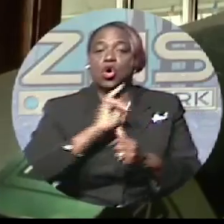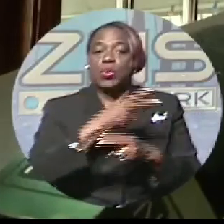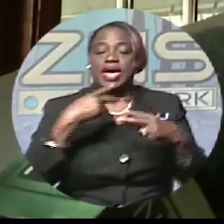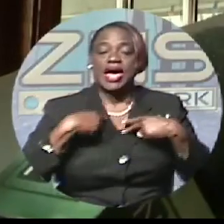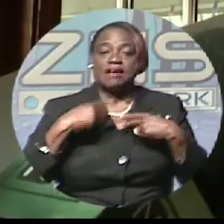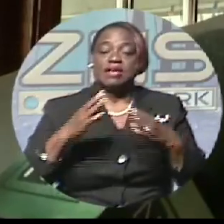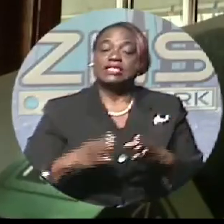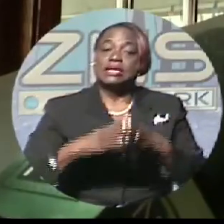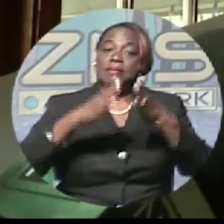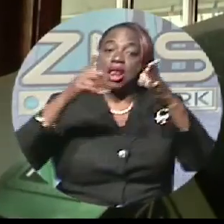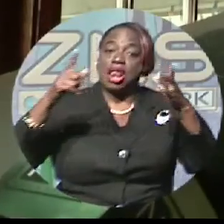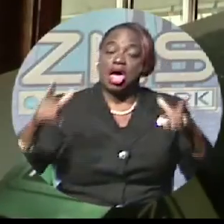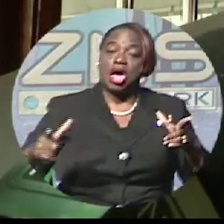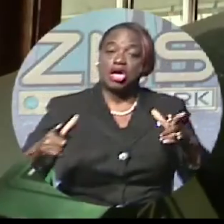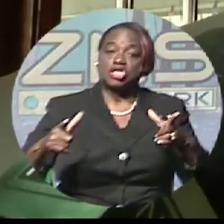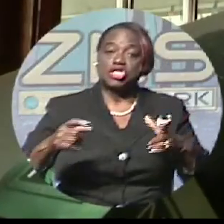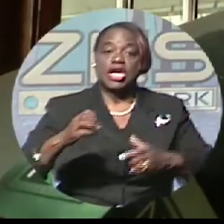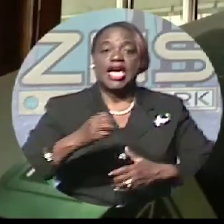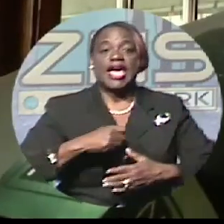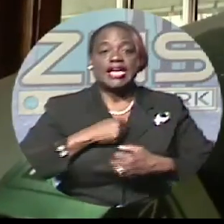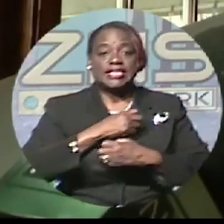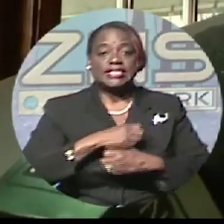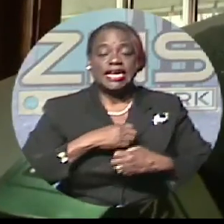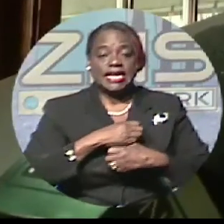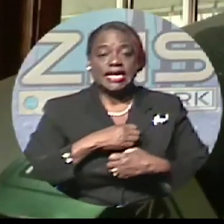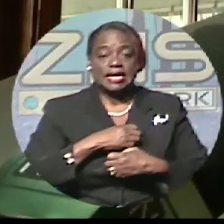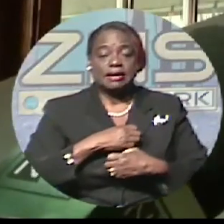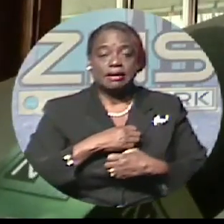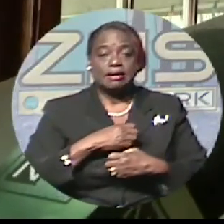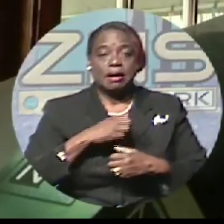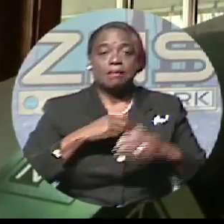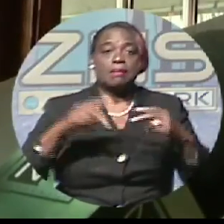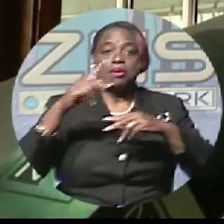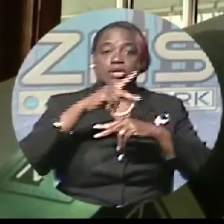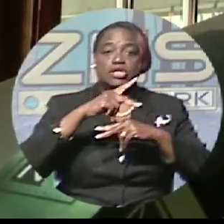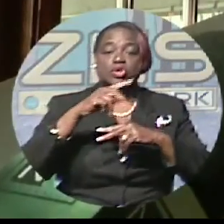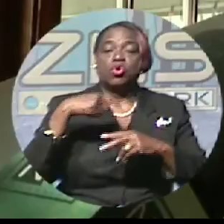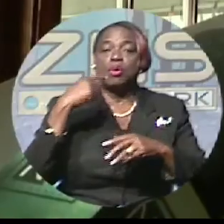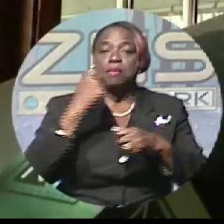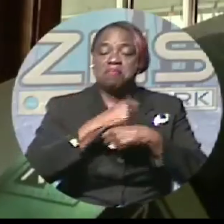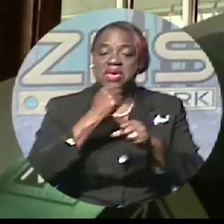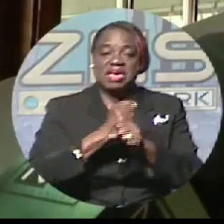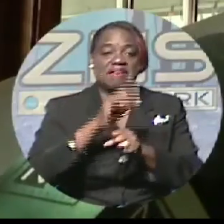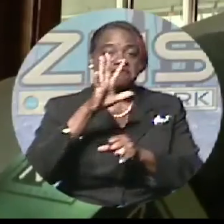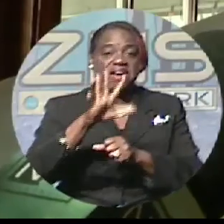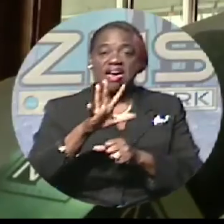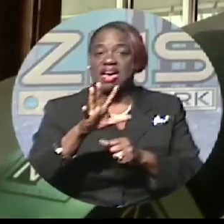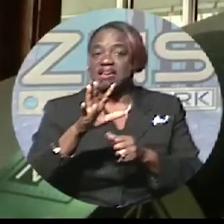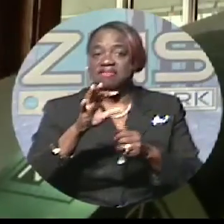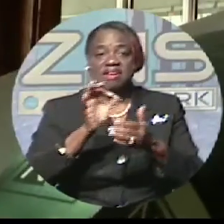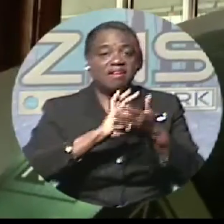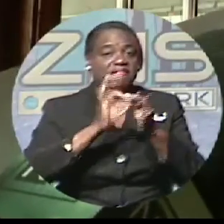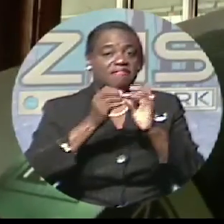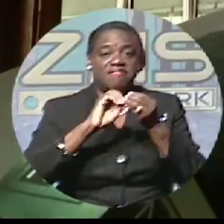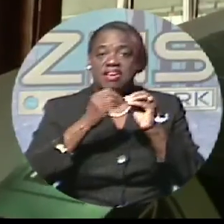entertainment promoters who are making, you know, the five-figure returns,